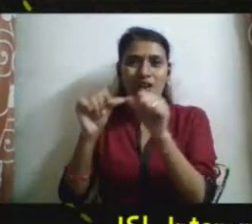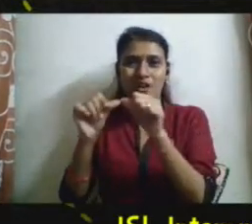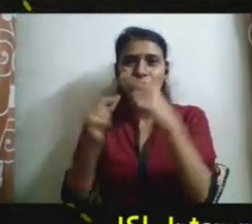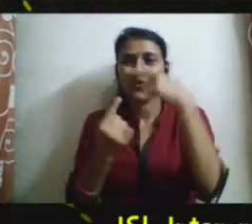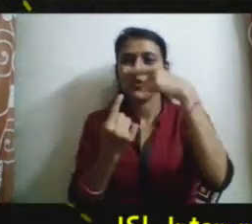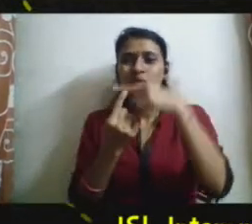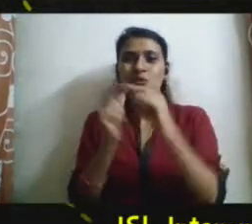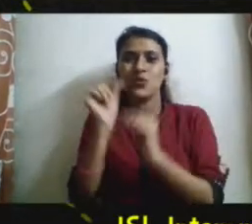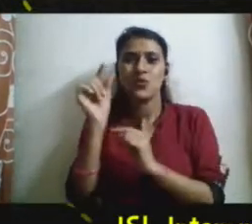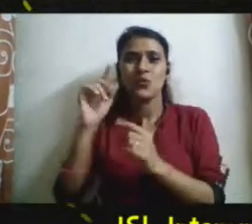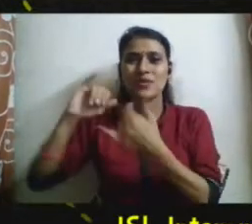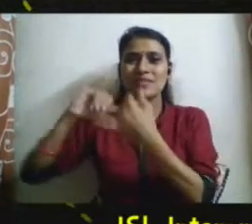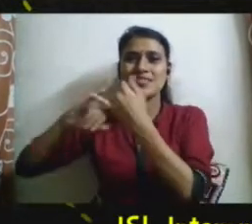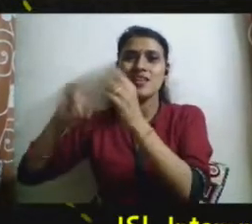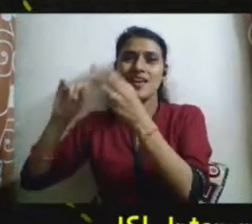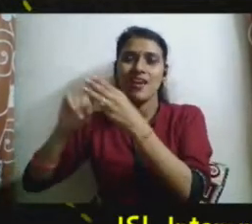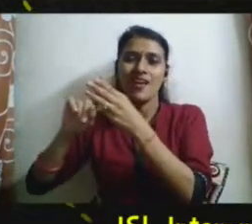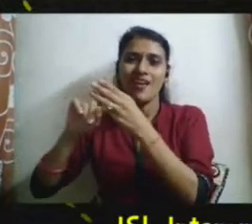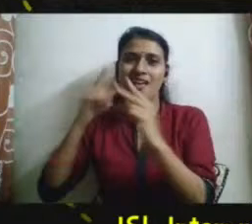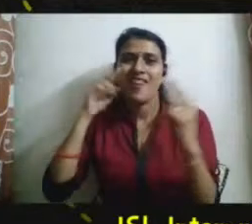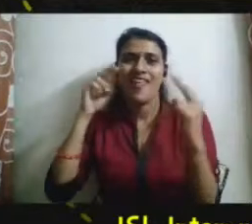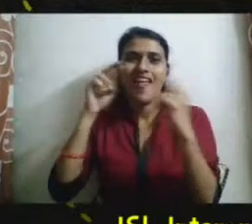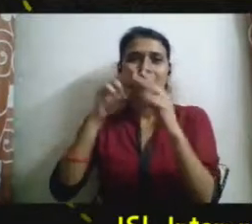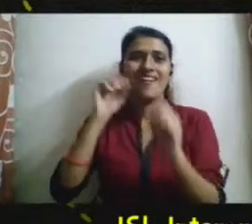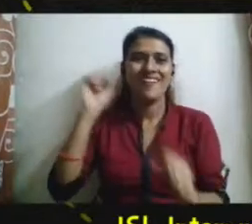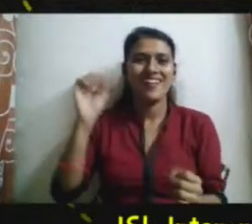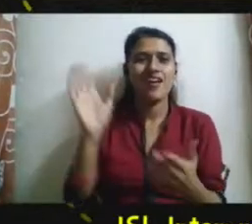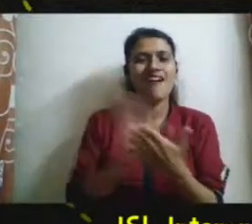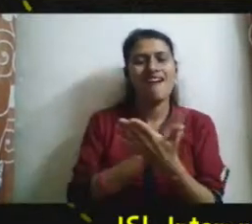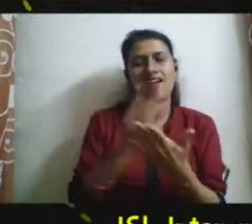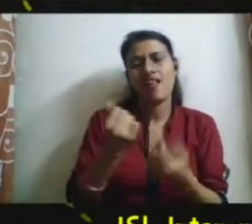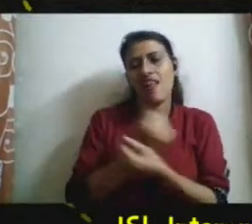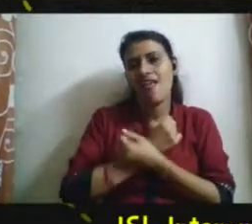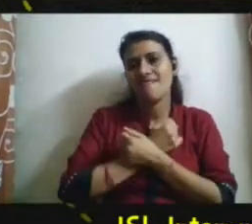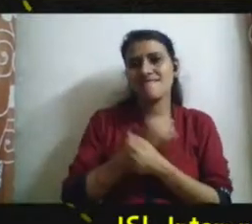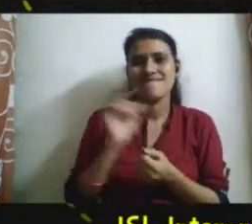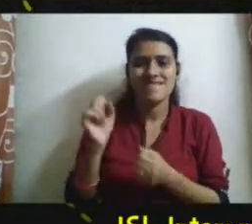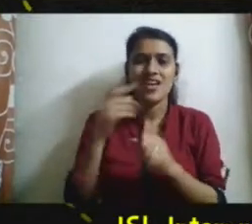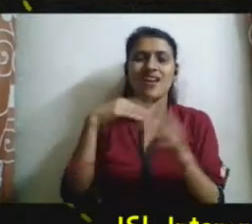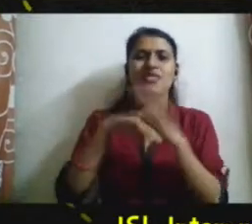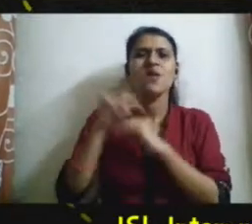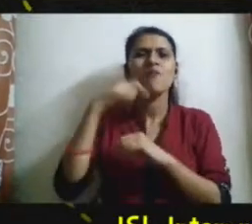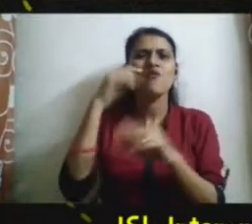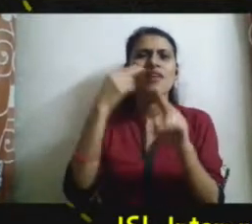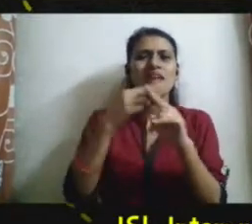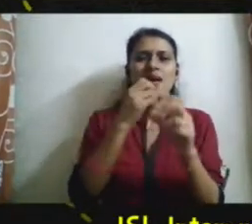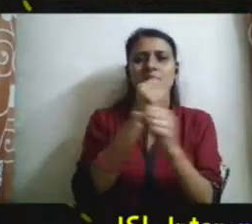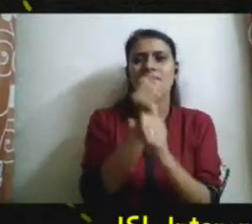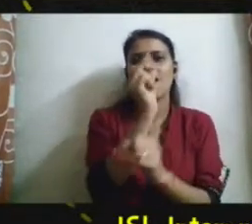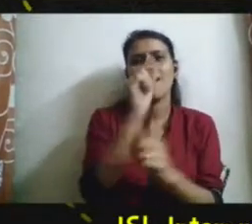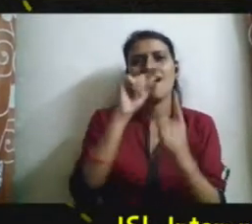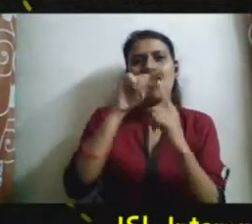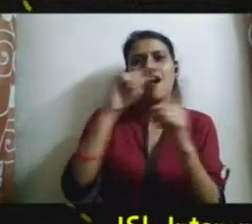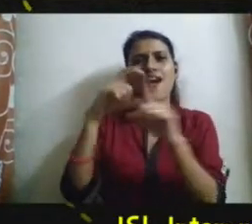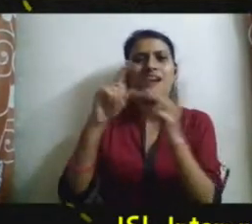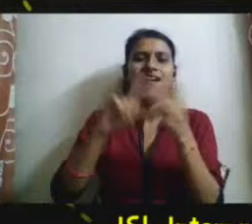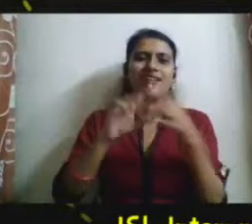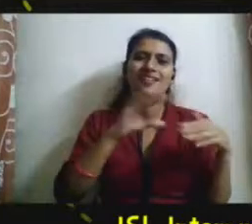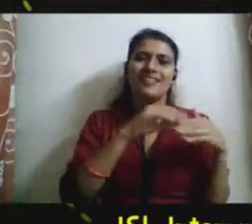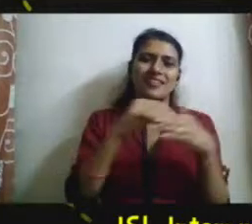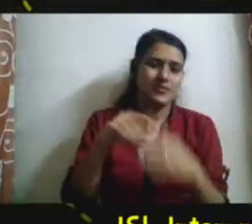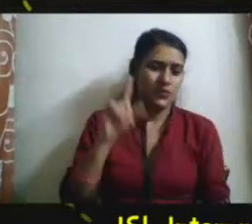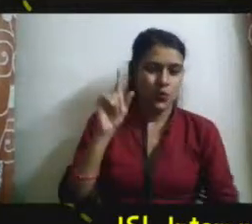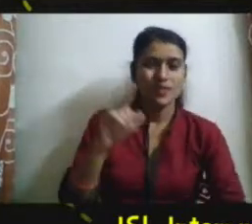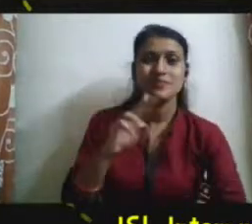course acted out by Wahida Rehman, and it's one of my all-time favorites. Another